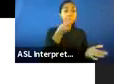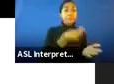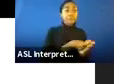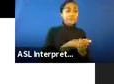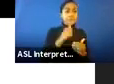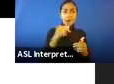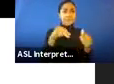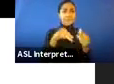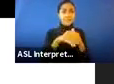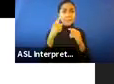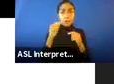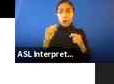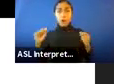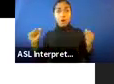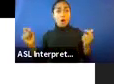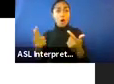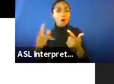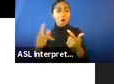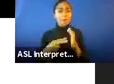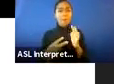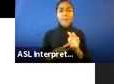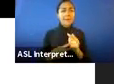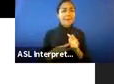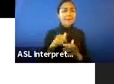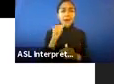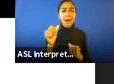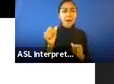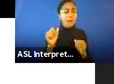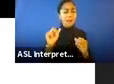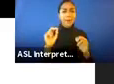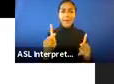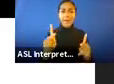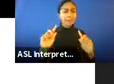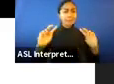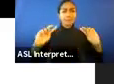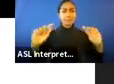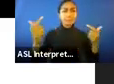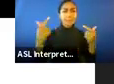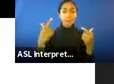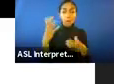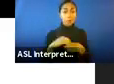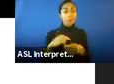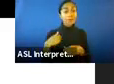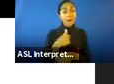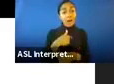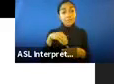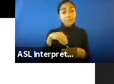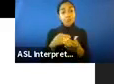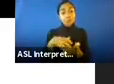this kind of development, including those of us living in rich, overdeveloped countries.